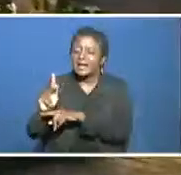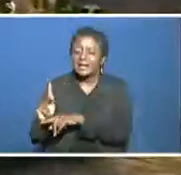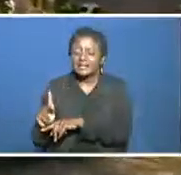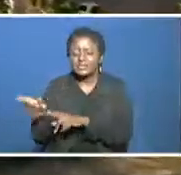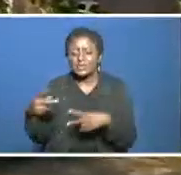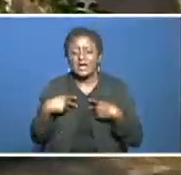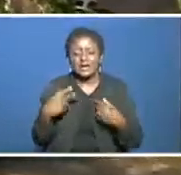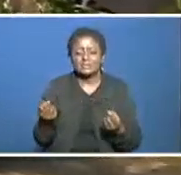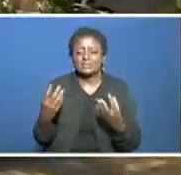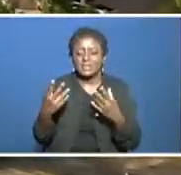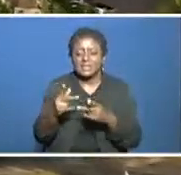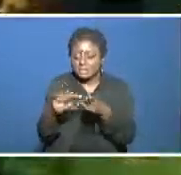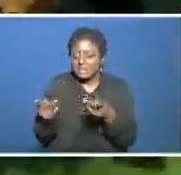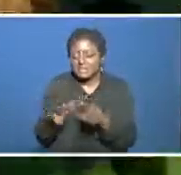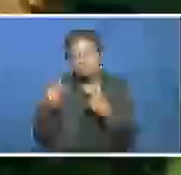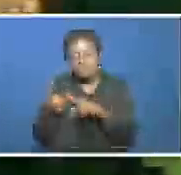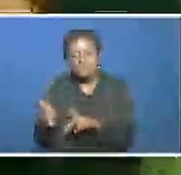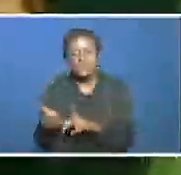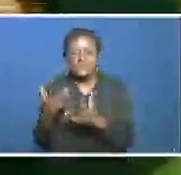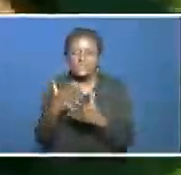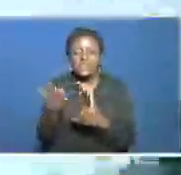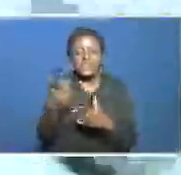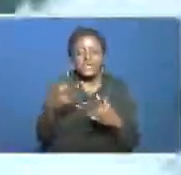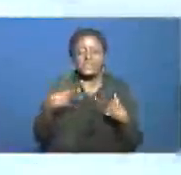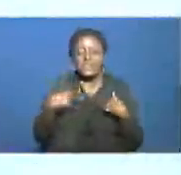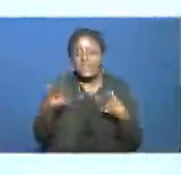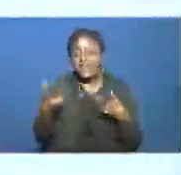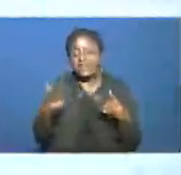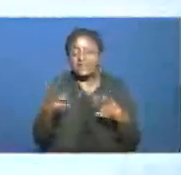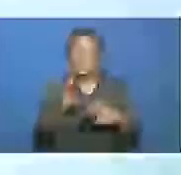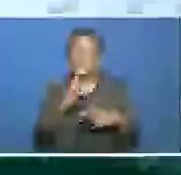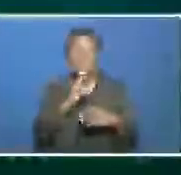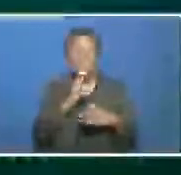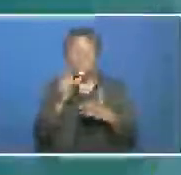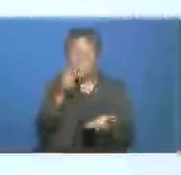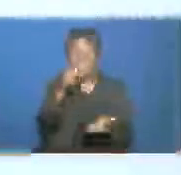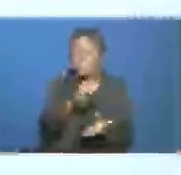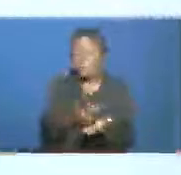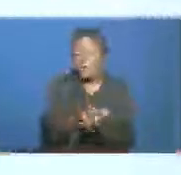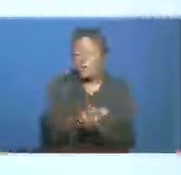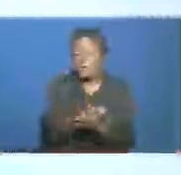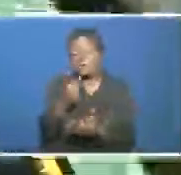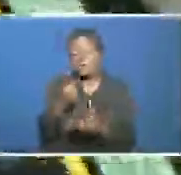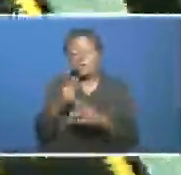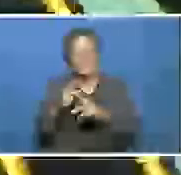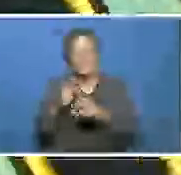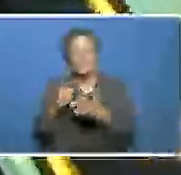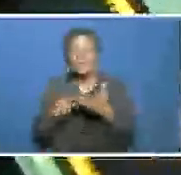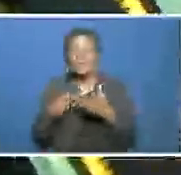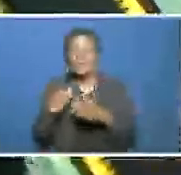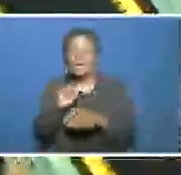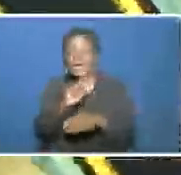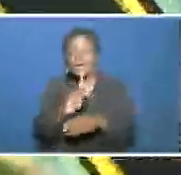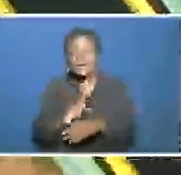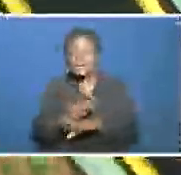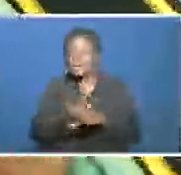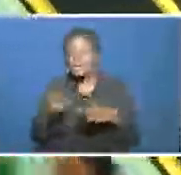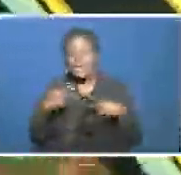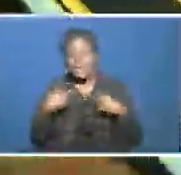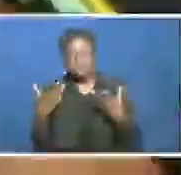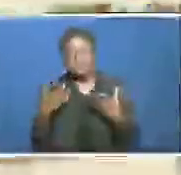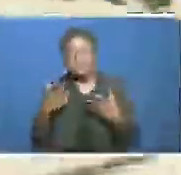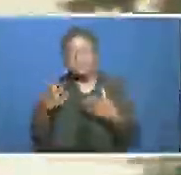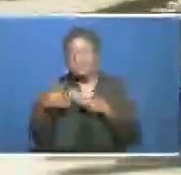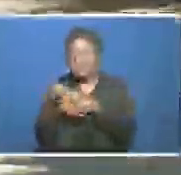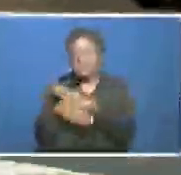plenty place to go, and then they have water parks, what Acklins don't have. And then the beach